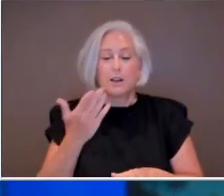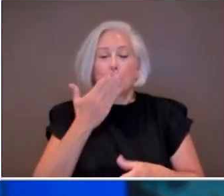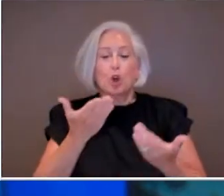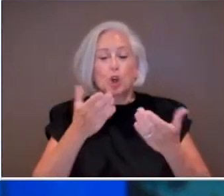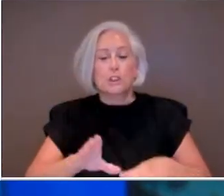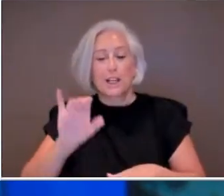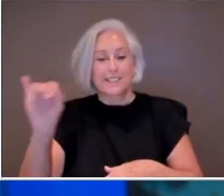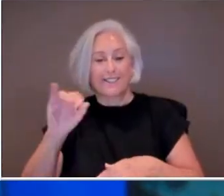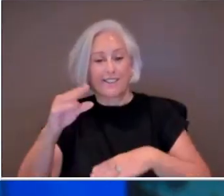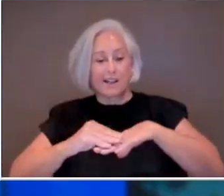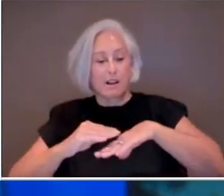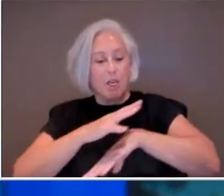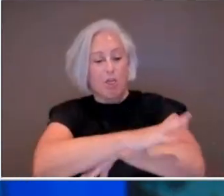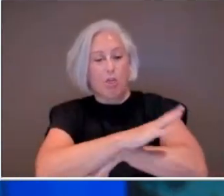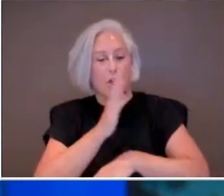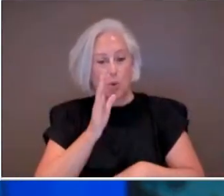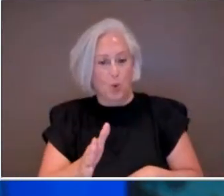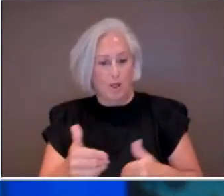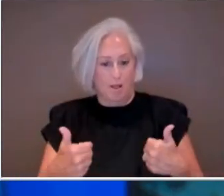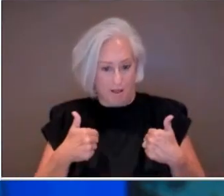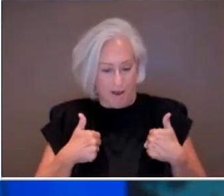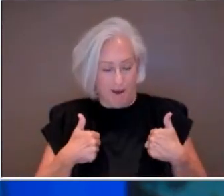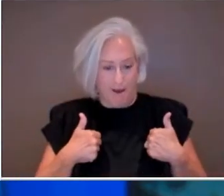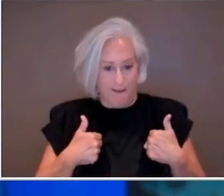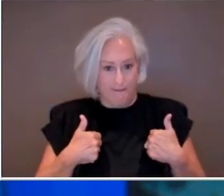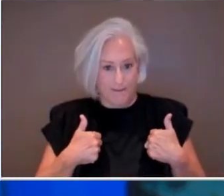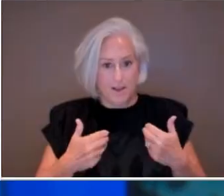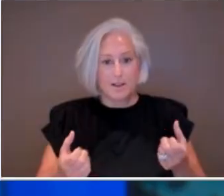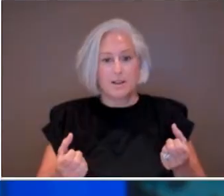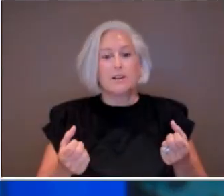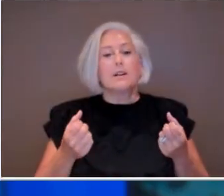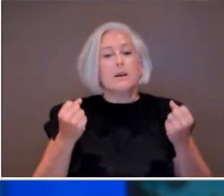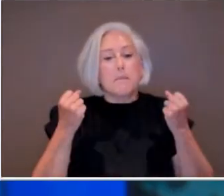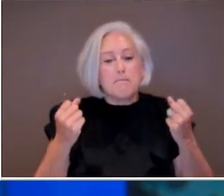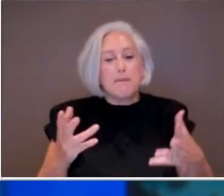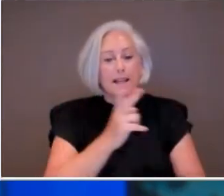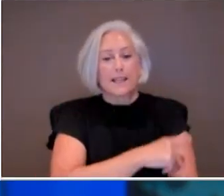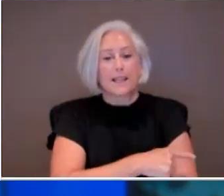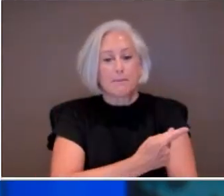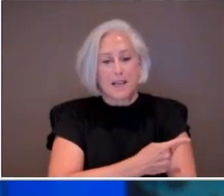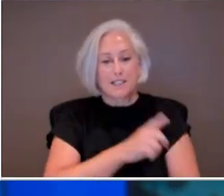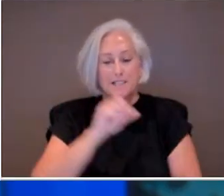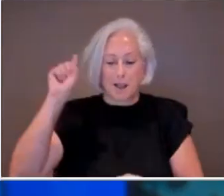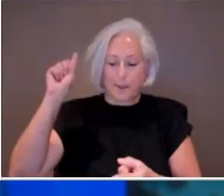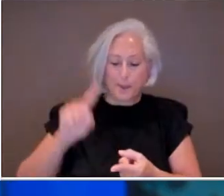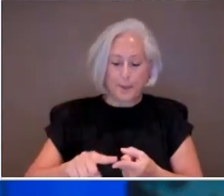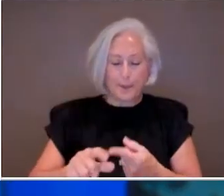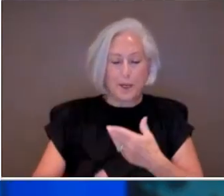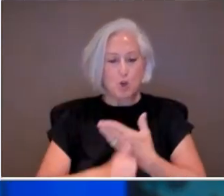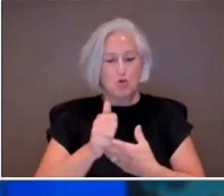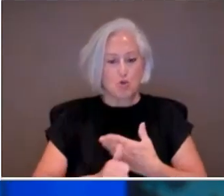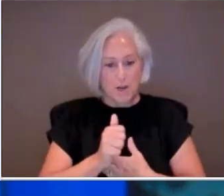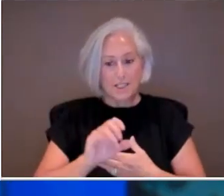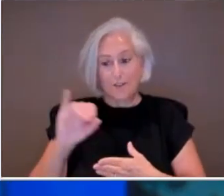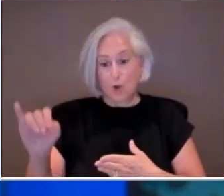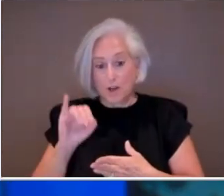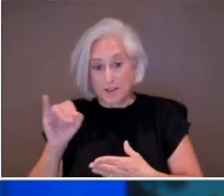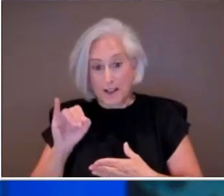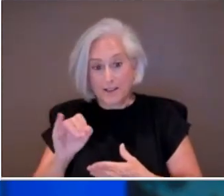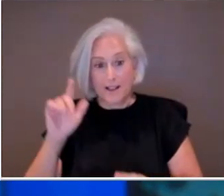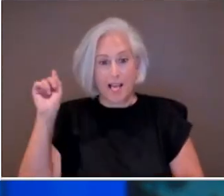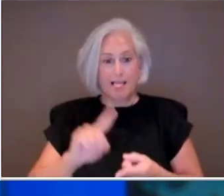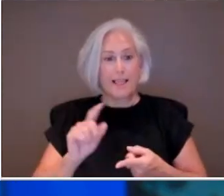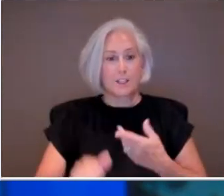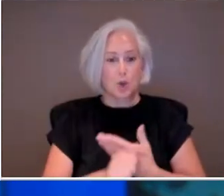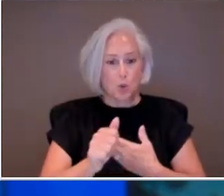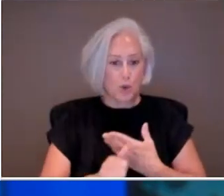patients are compliant with this strategy, that they have a less risk for having infection. less risk for developing mortality. So your